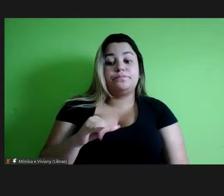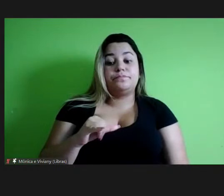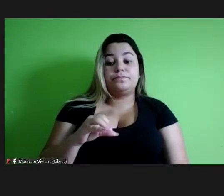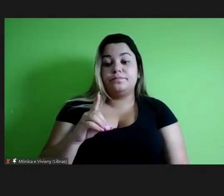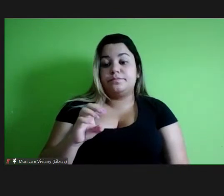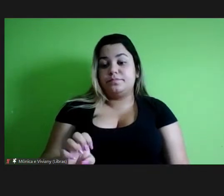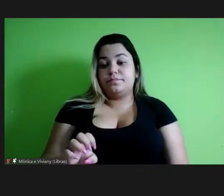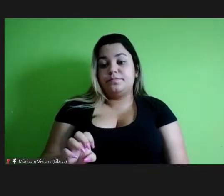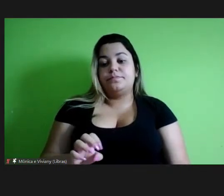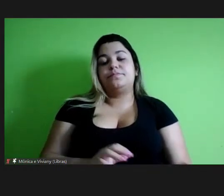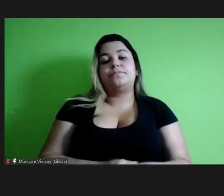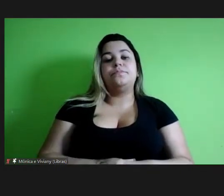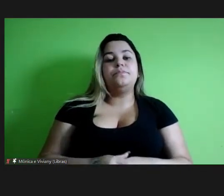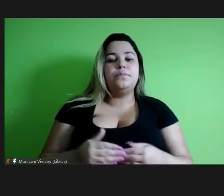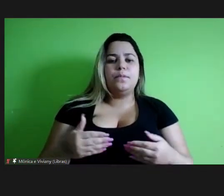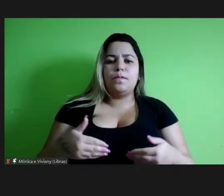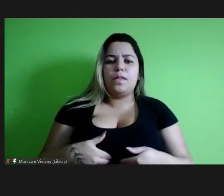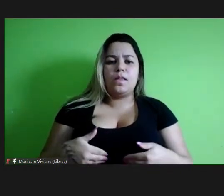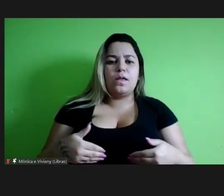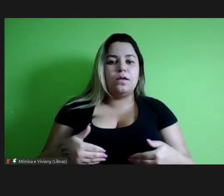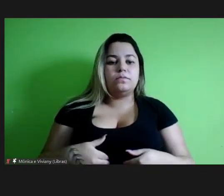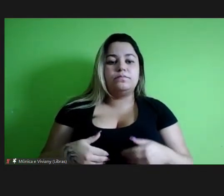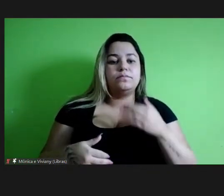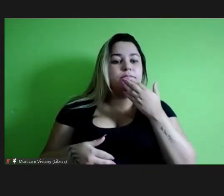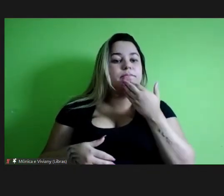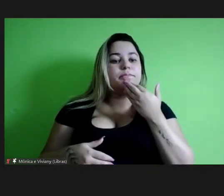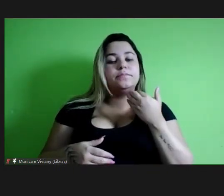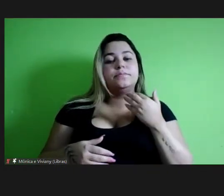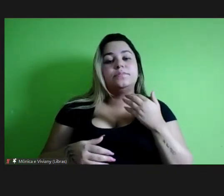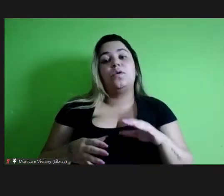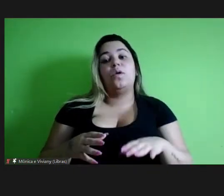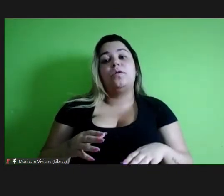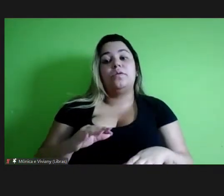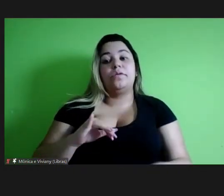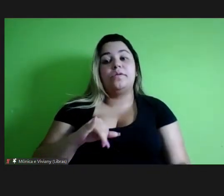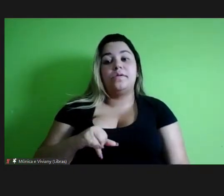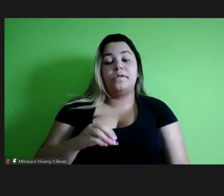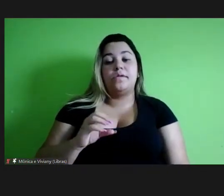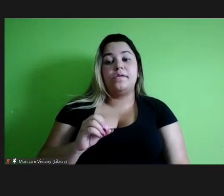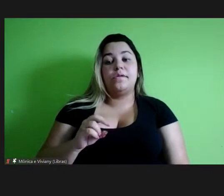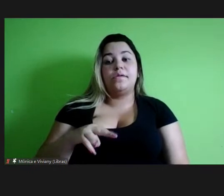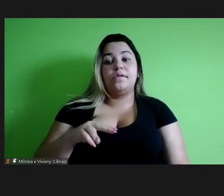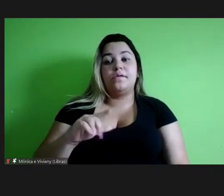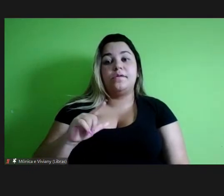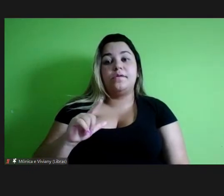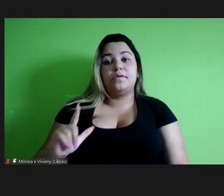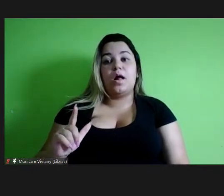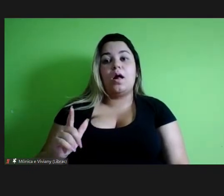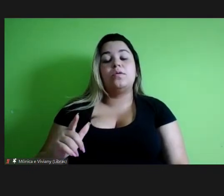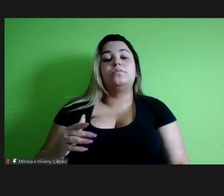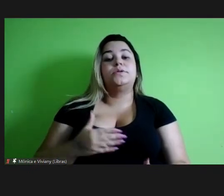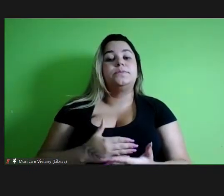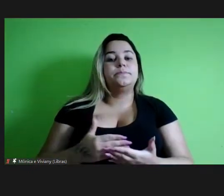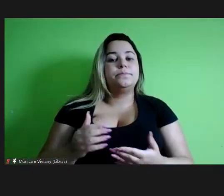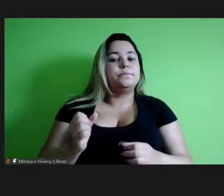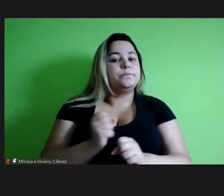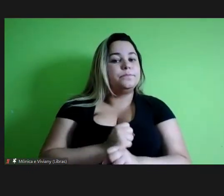unit and most of the time is very hungry, like many we see a lot of the time in the beginning of this